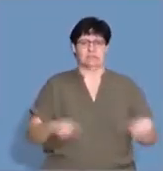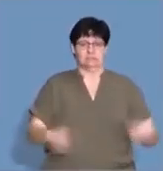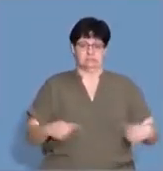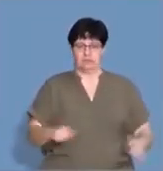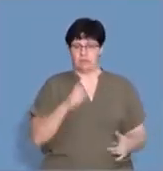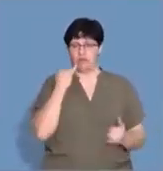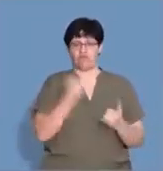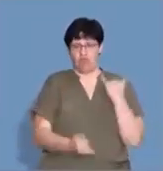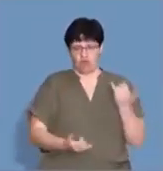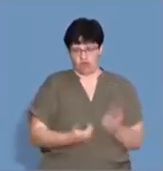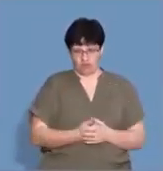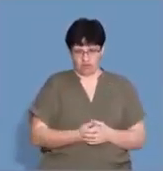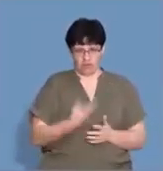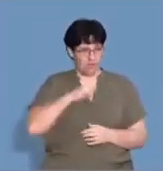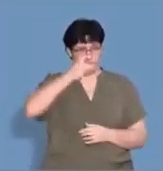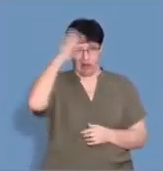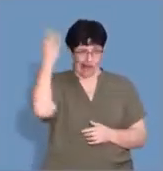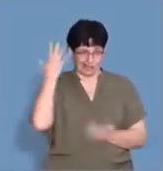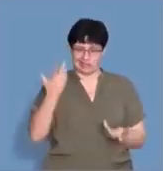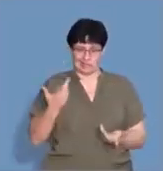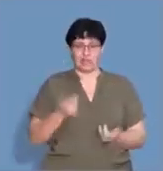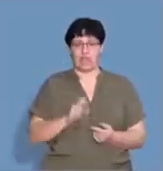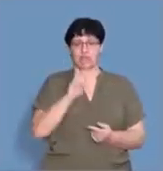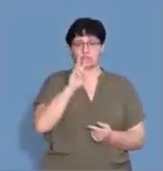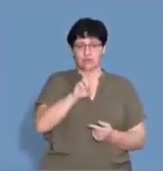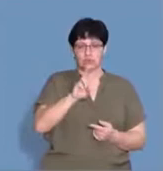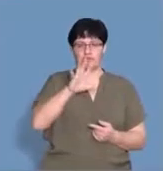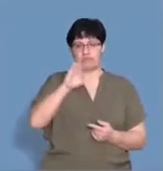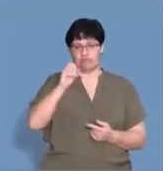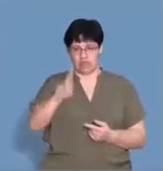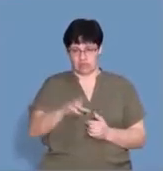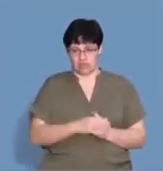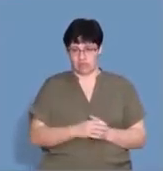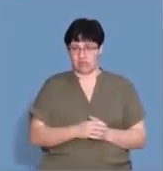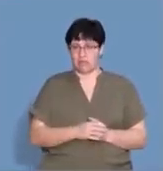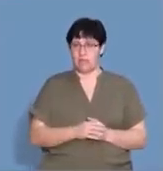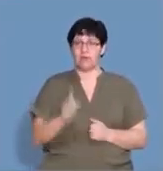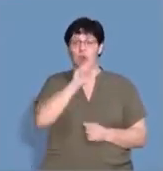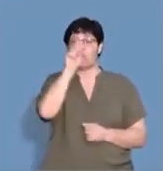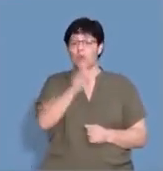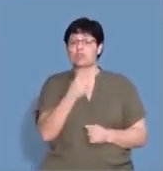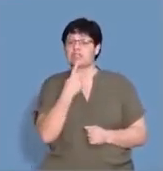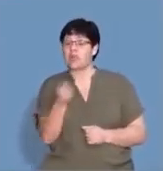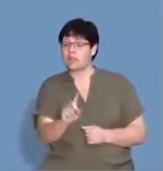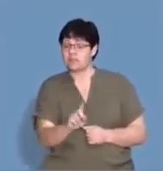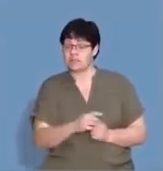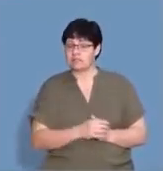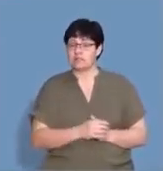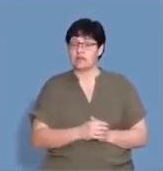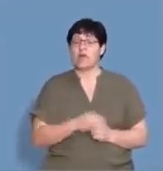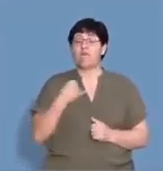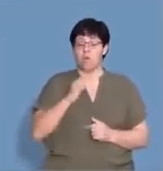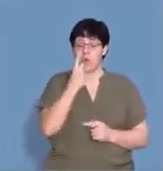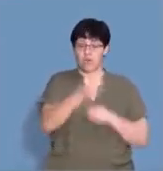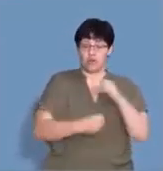nervous and then I might forget. So it's 250 Rand. But the question then said, for